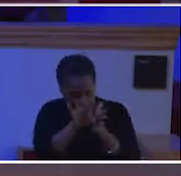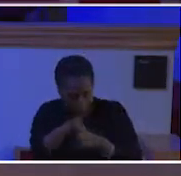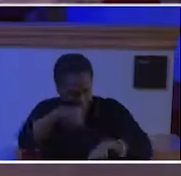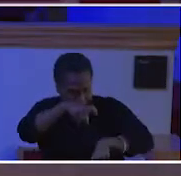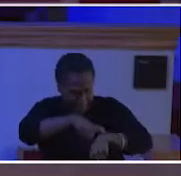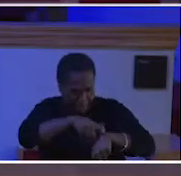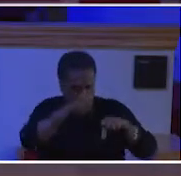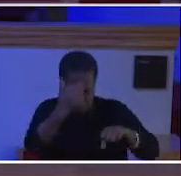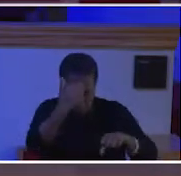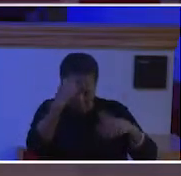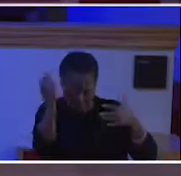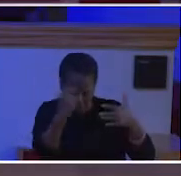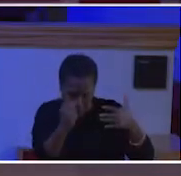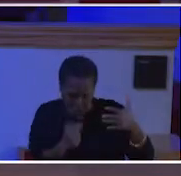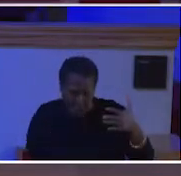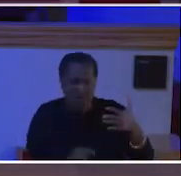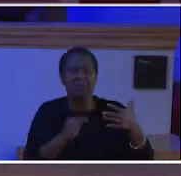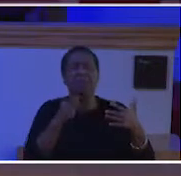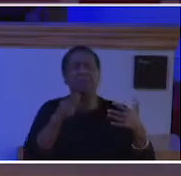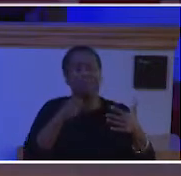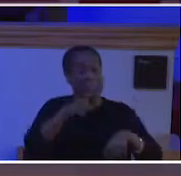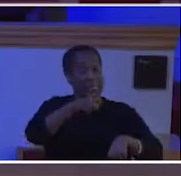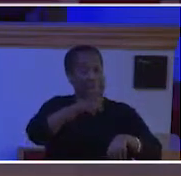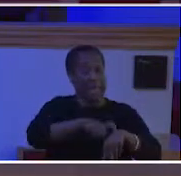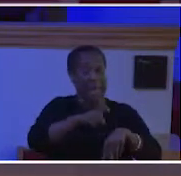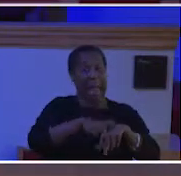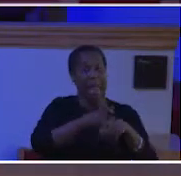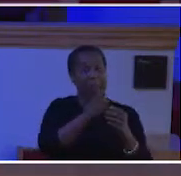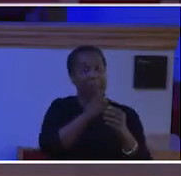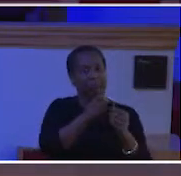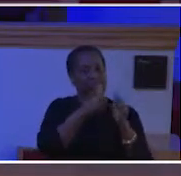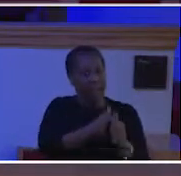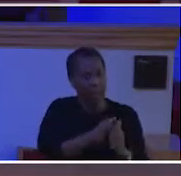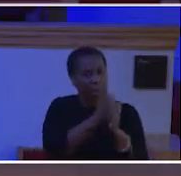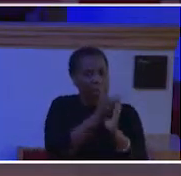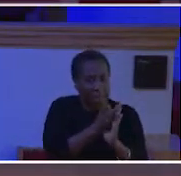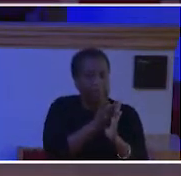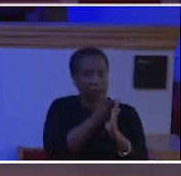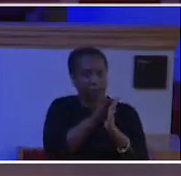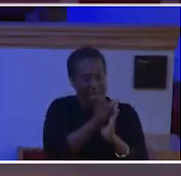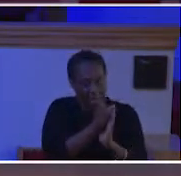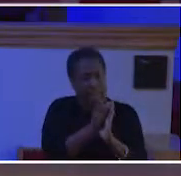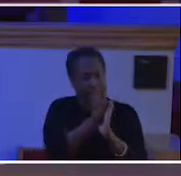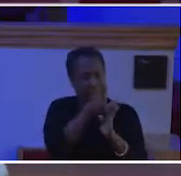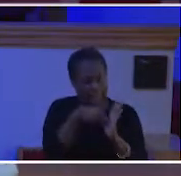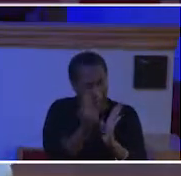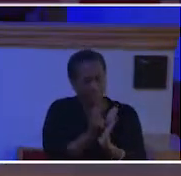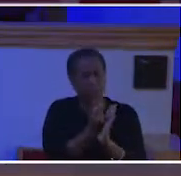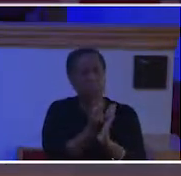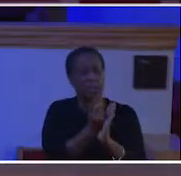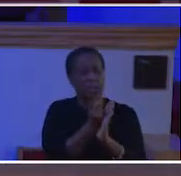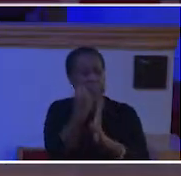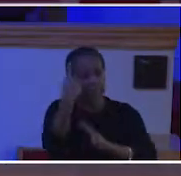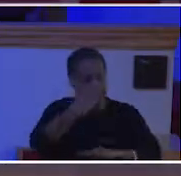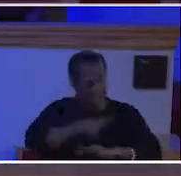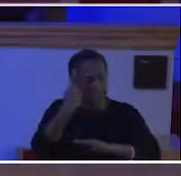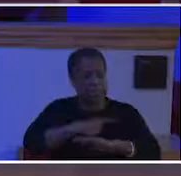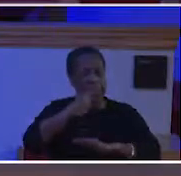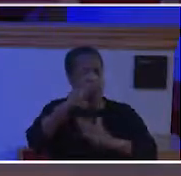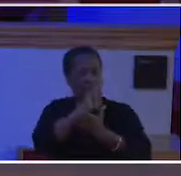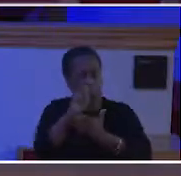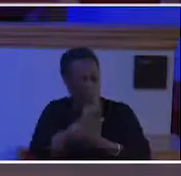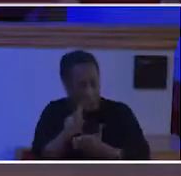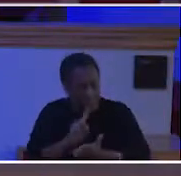That's time that's governed by seconds and minutes and hours and days and